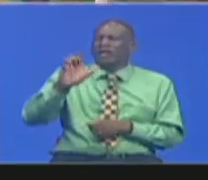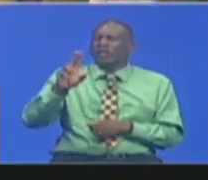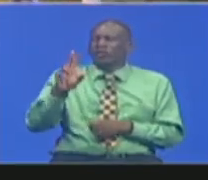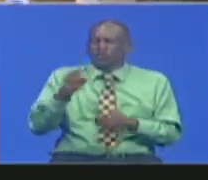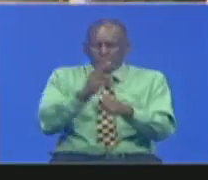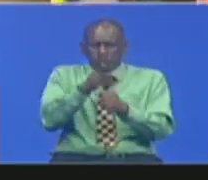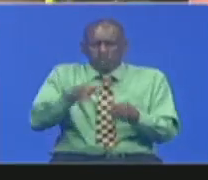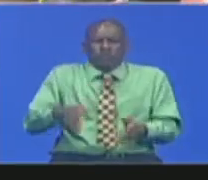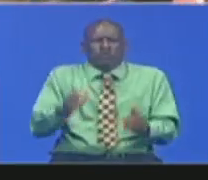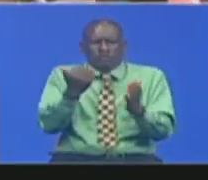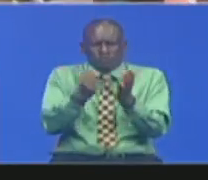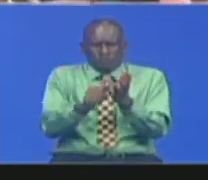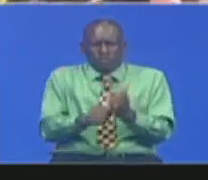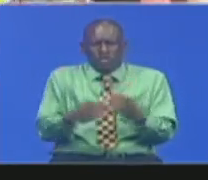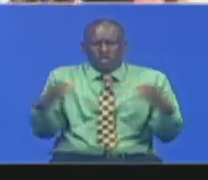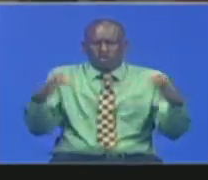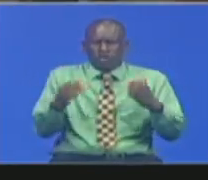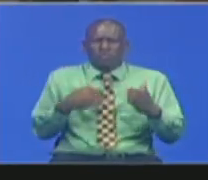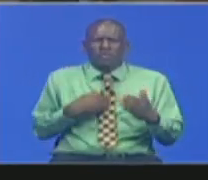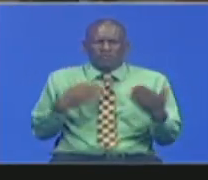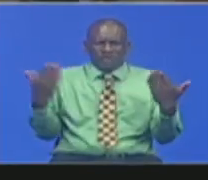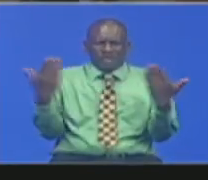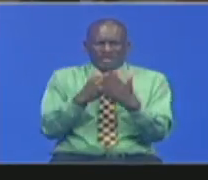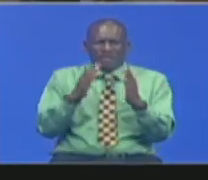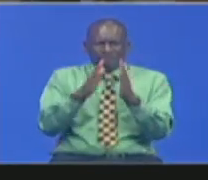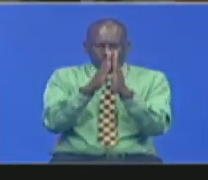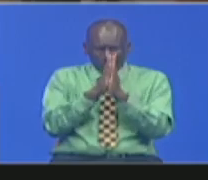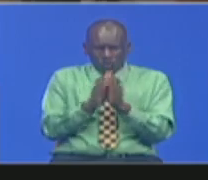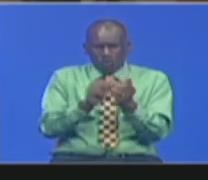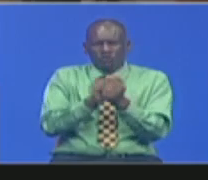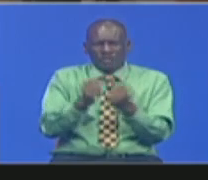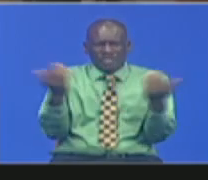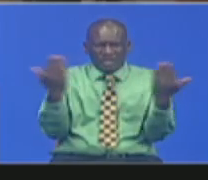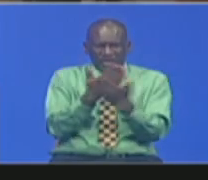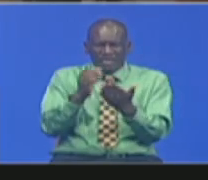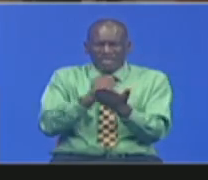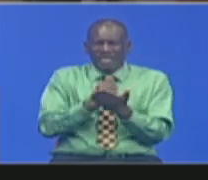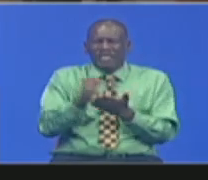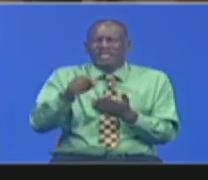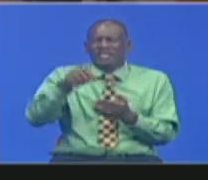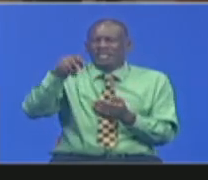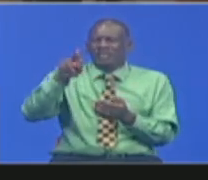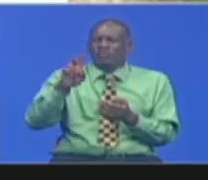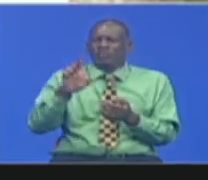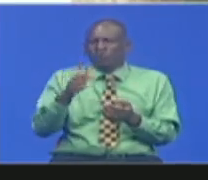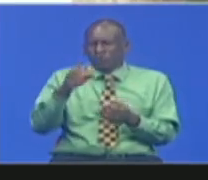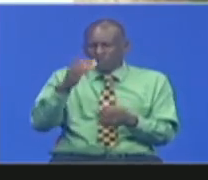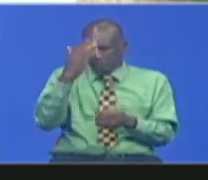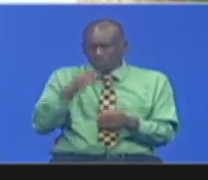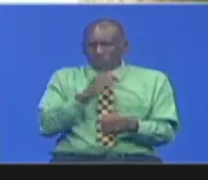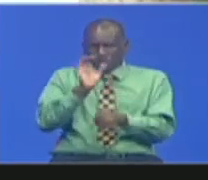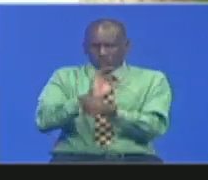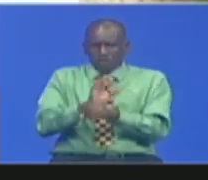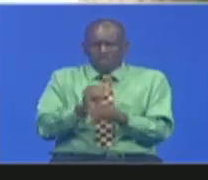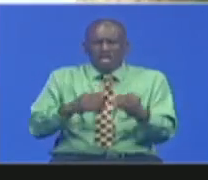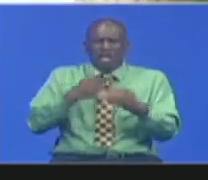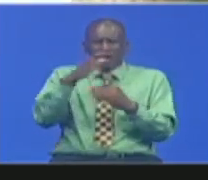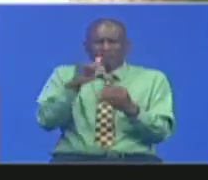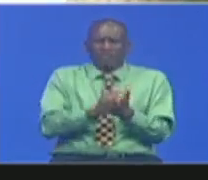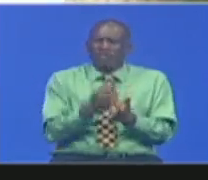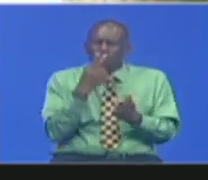The community will hold a vigil on Friday night at St. Paul's Kaptisewa Catholic Church and later watch